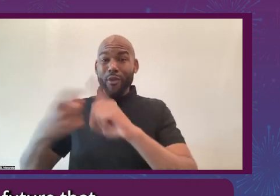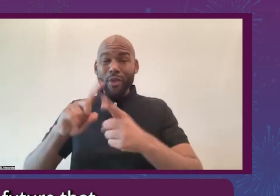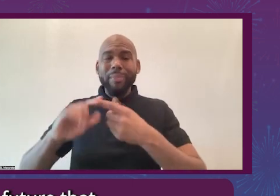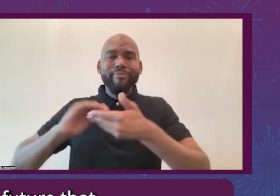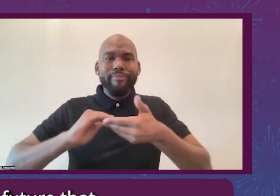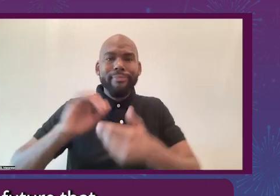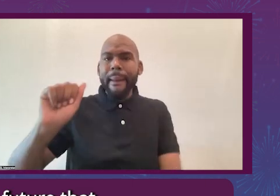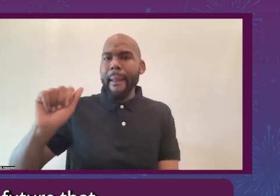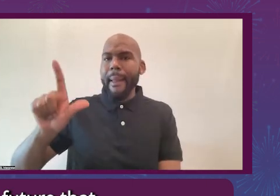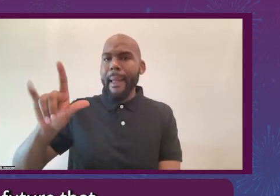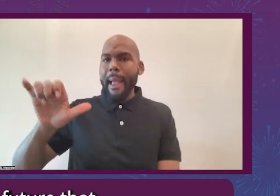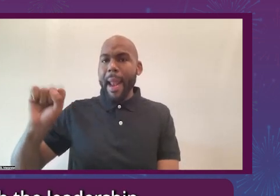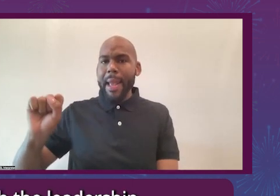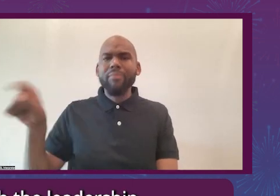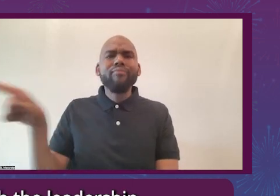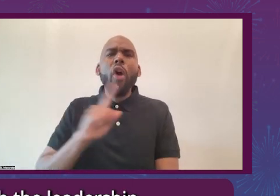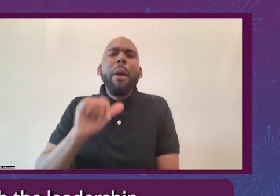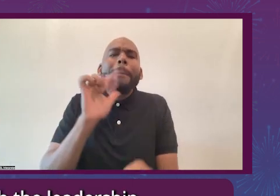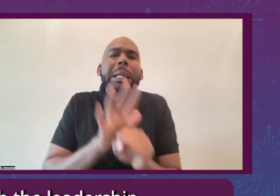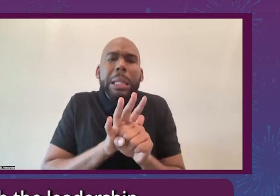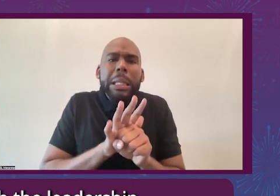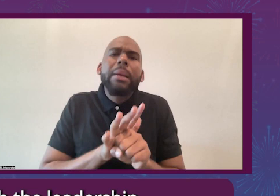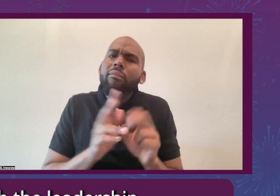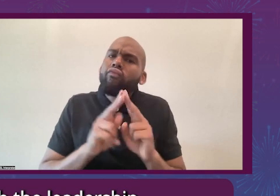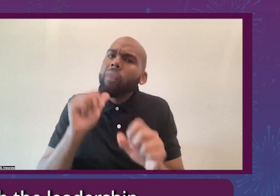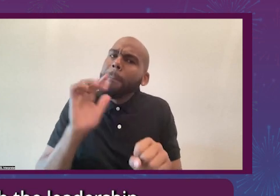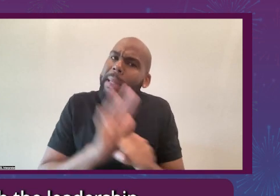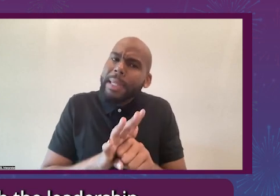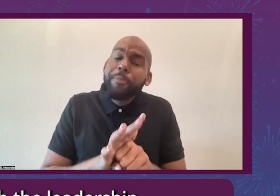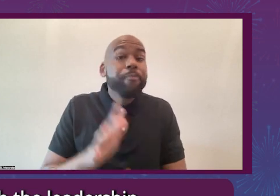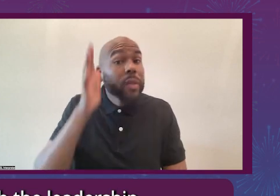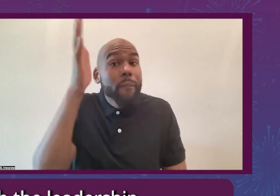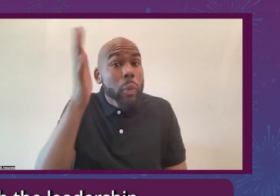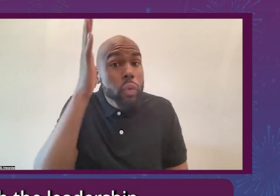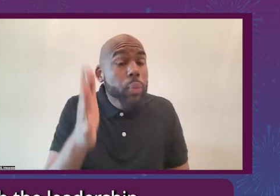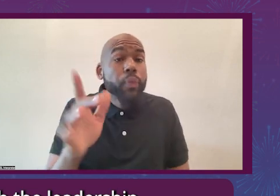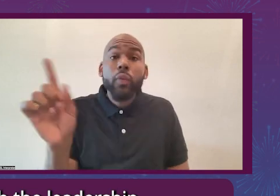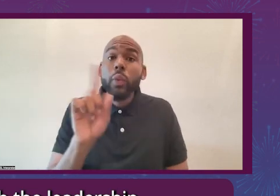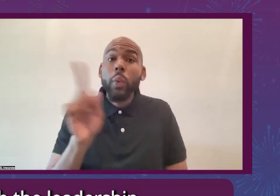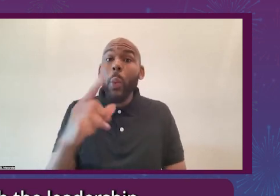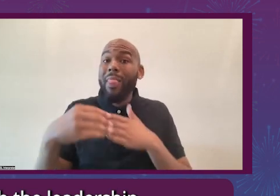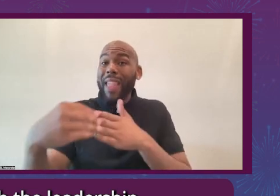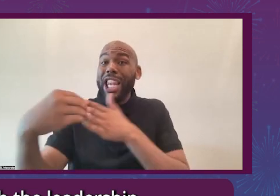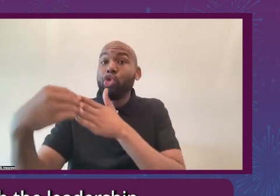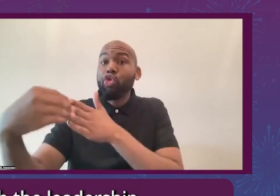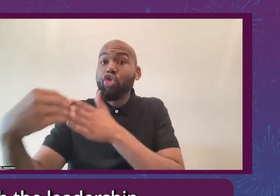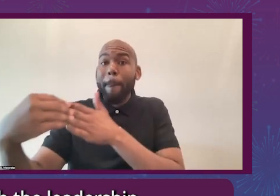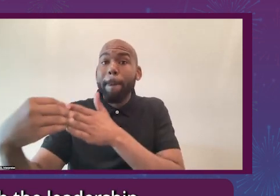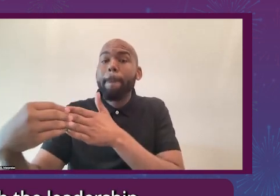and allies are so committed to, a future in which the